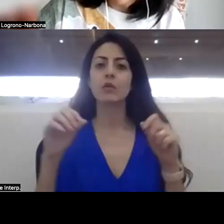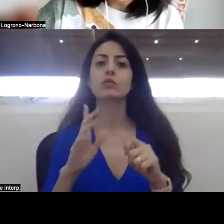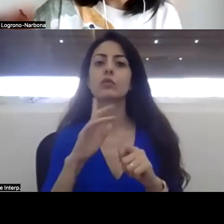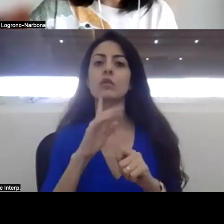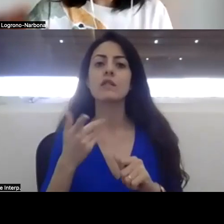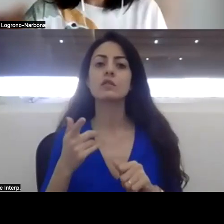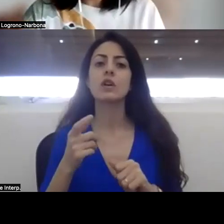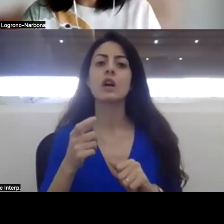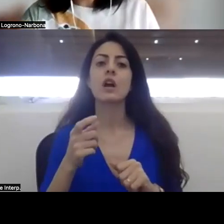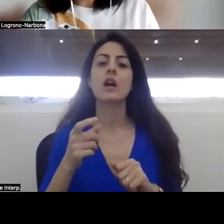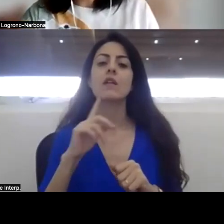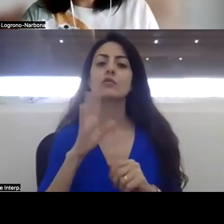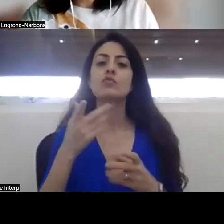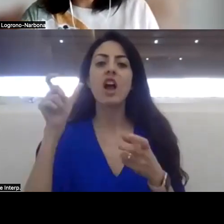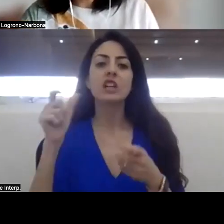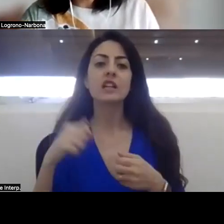national and decentralized level?